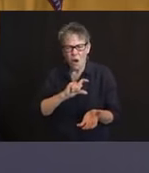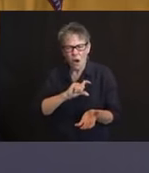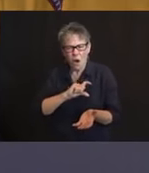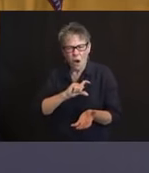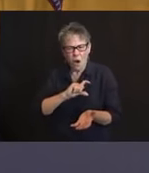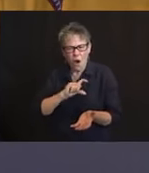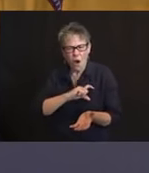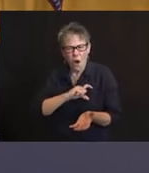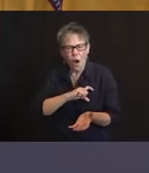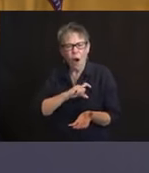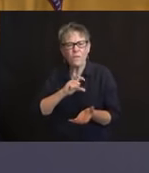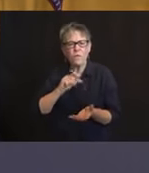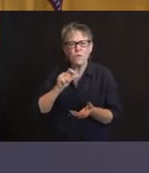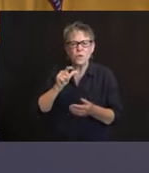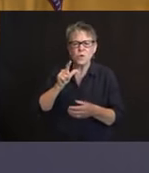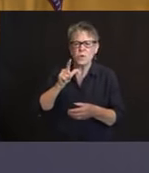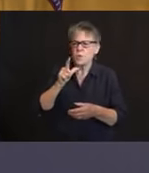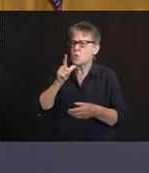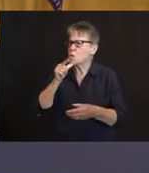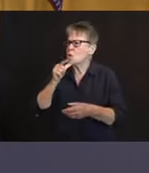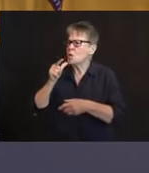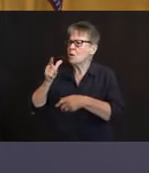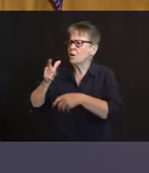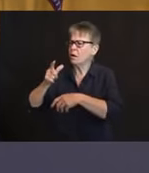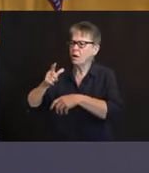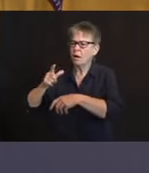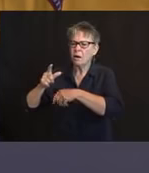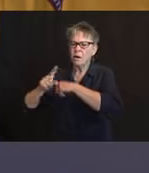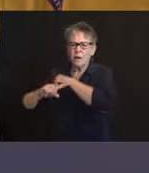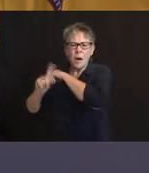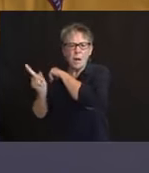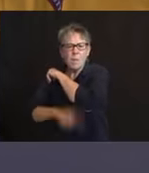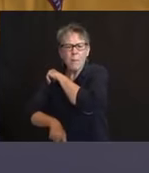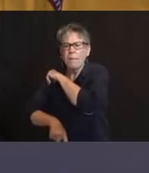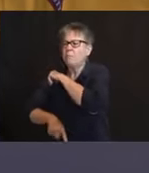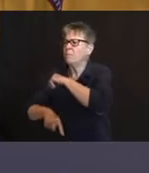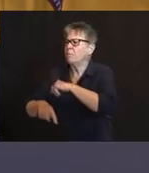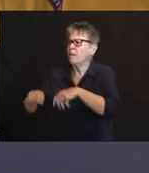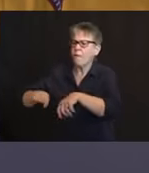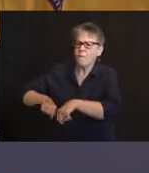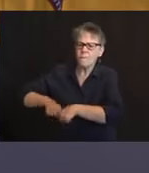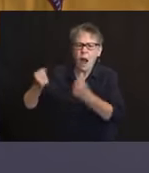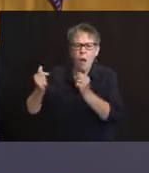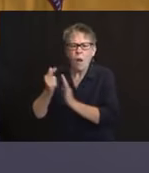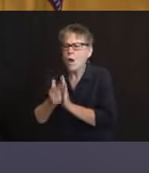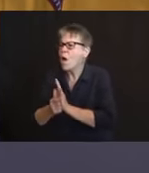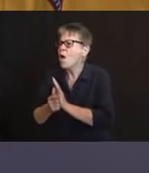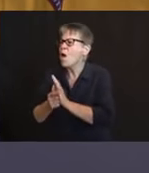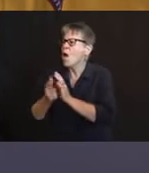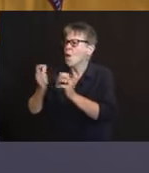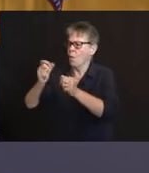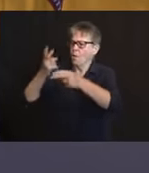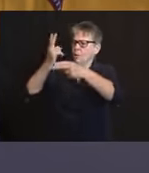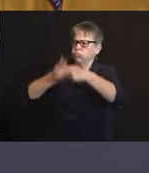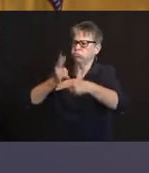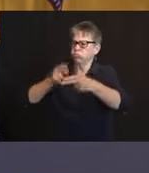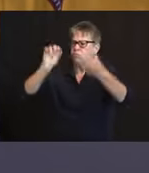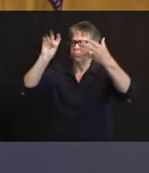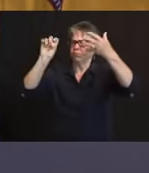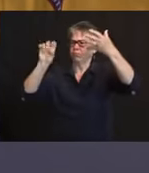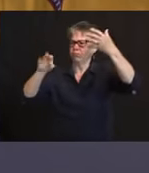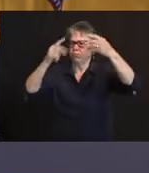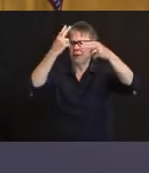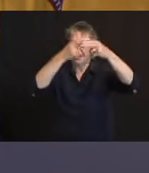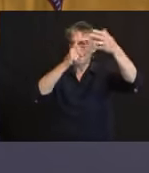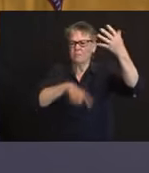violations? What is the public supposed to do with this information, particularly if the officer is still employed? And